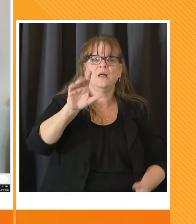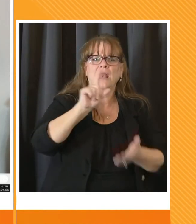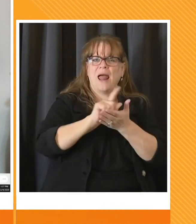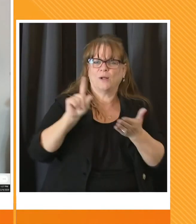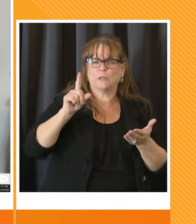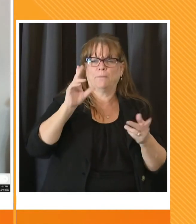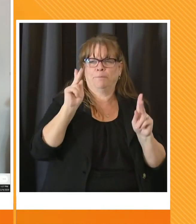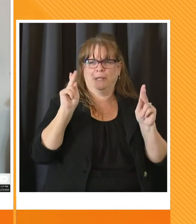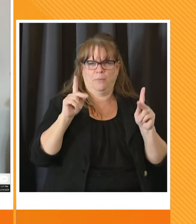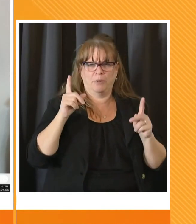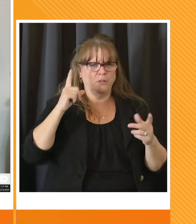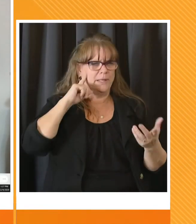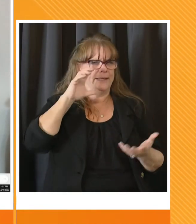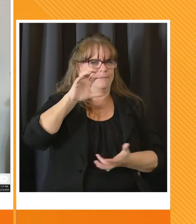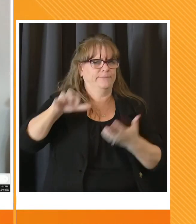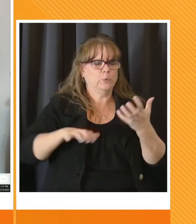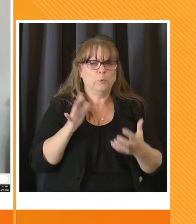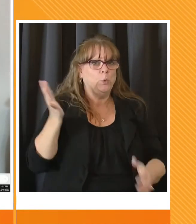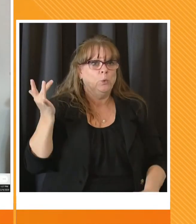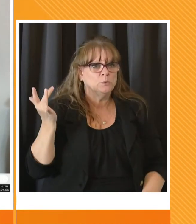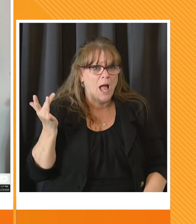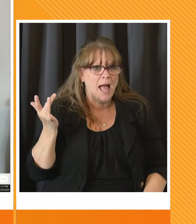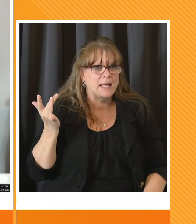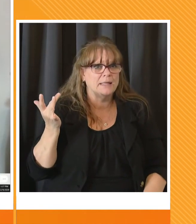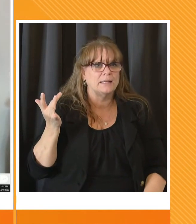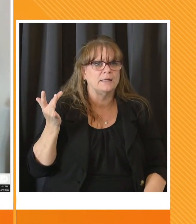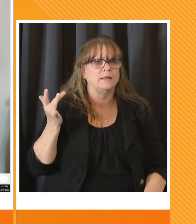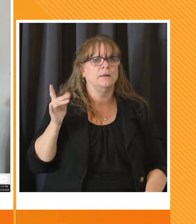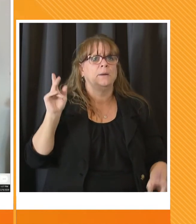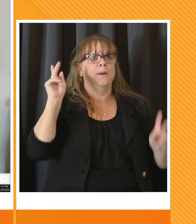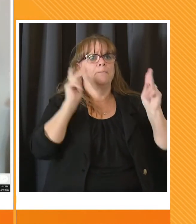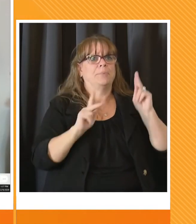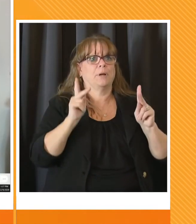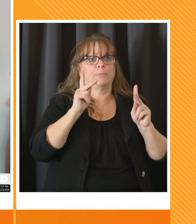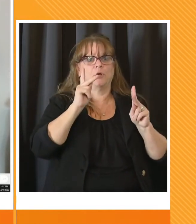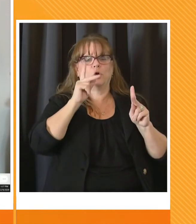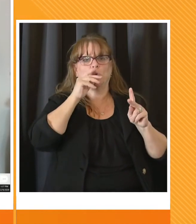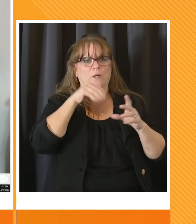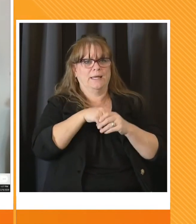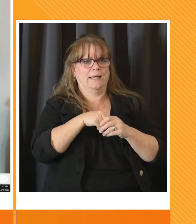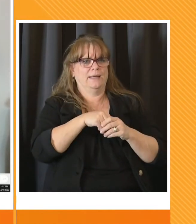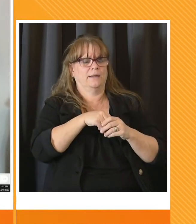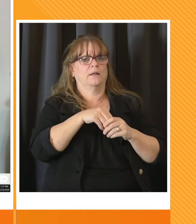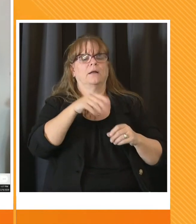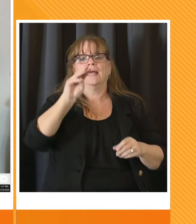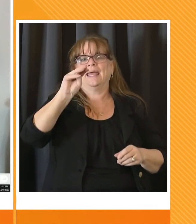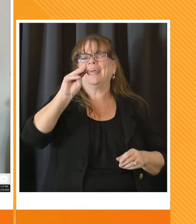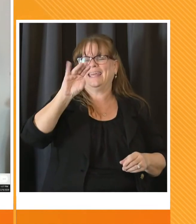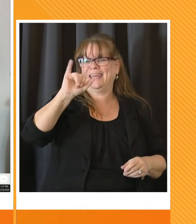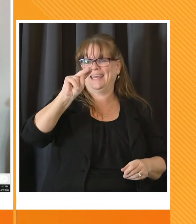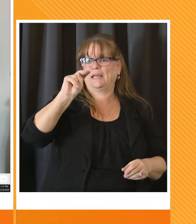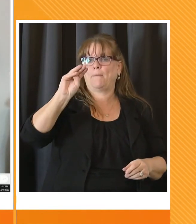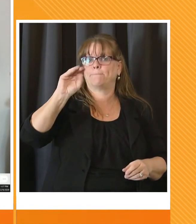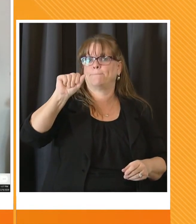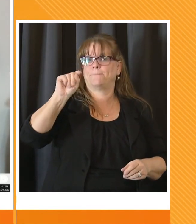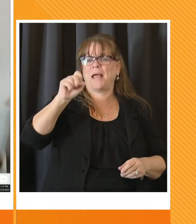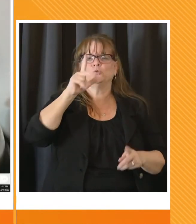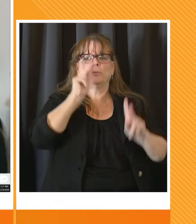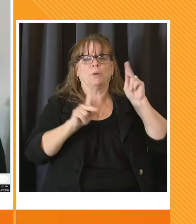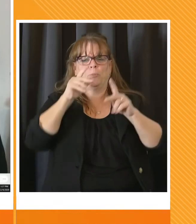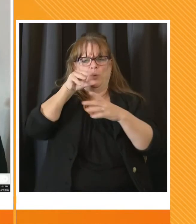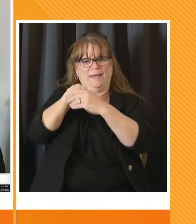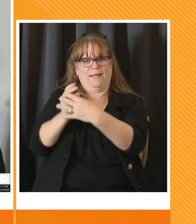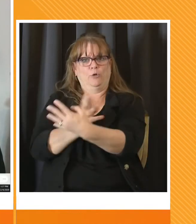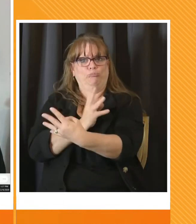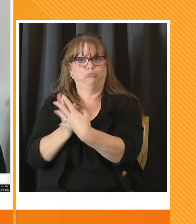and folks who are incarcerated in Colorado's prisons and jails fall on this distribution list. What was the conversation that happened about